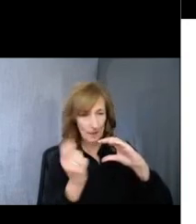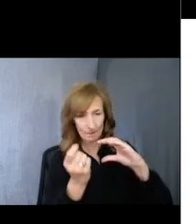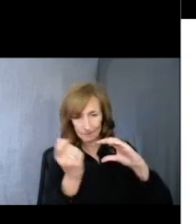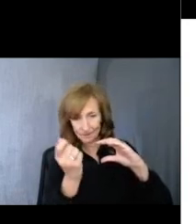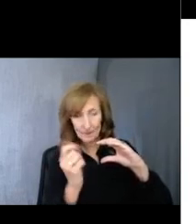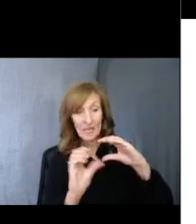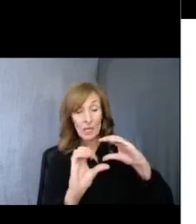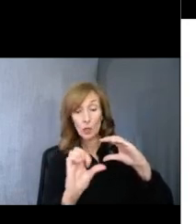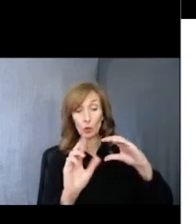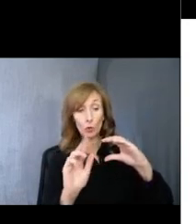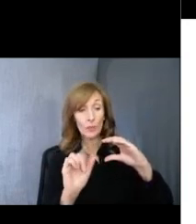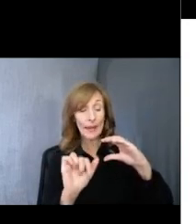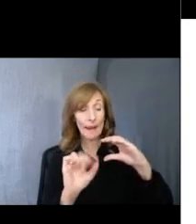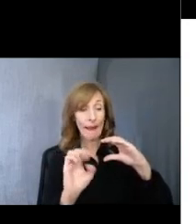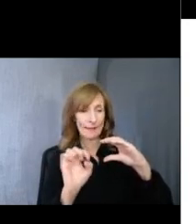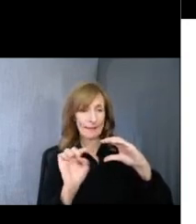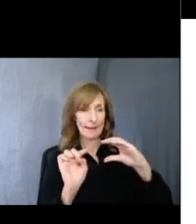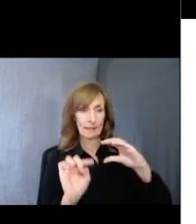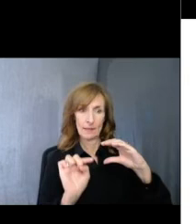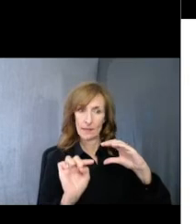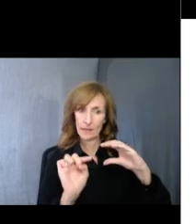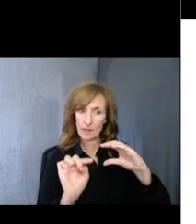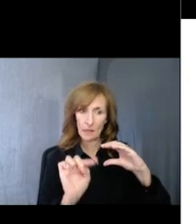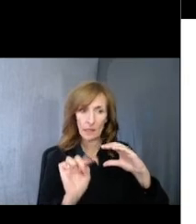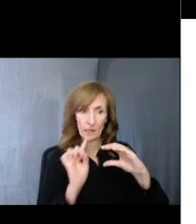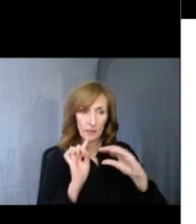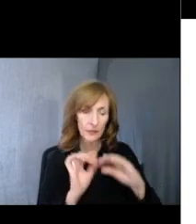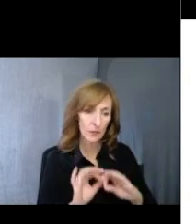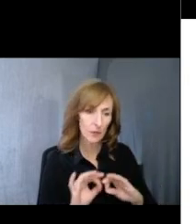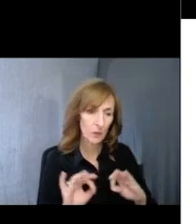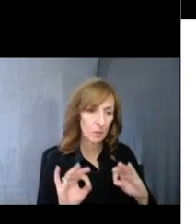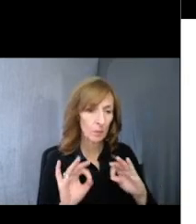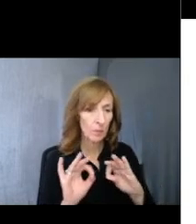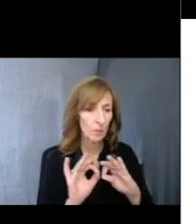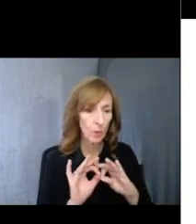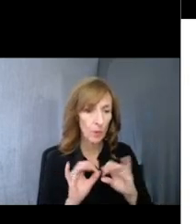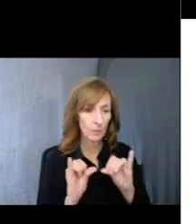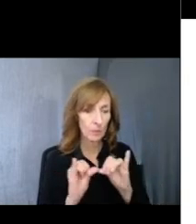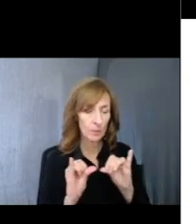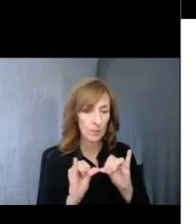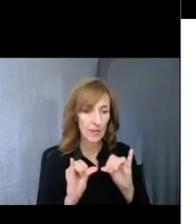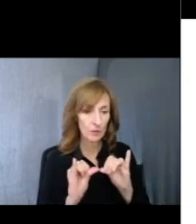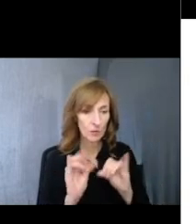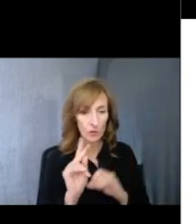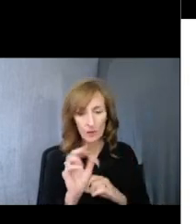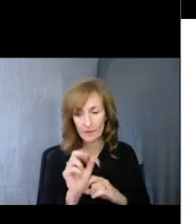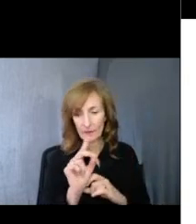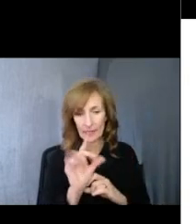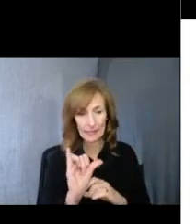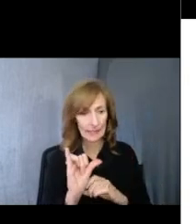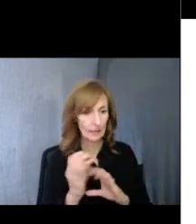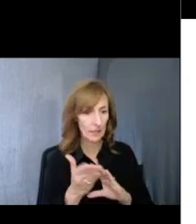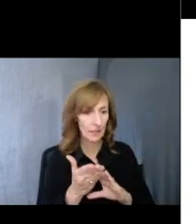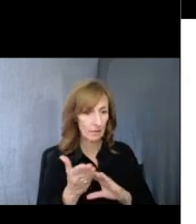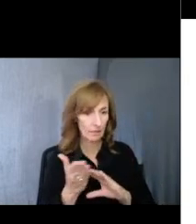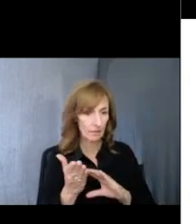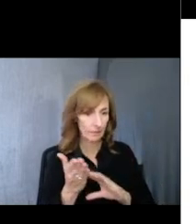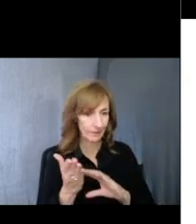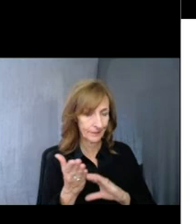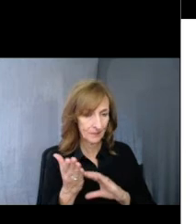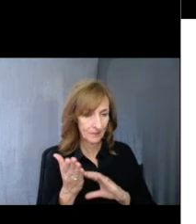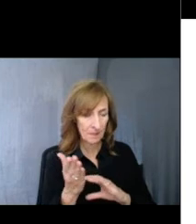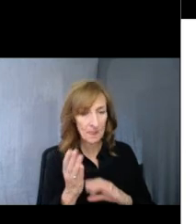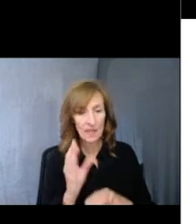sensitive function of, or sensitive measure of kidney function. The BUN can be influenced by a lot. It can be influenced by muscle